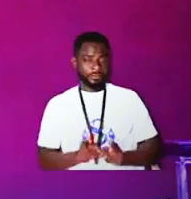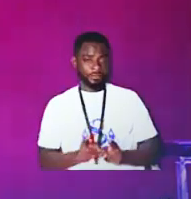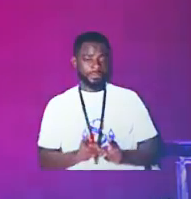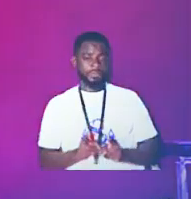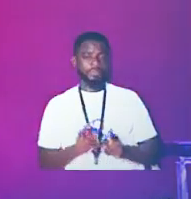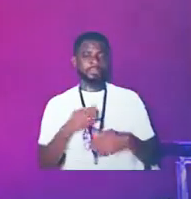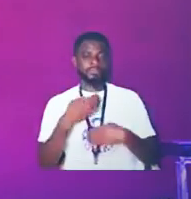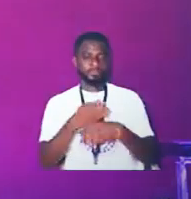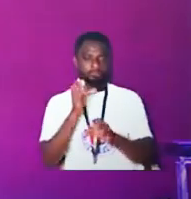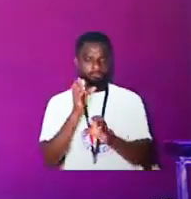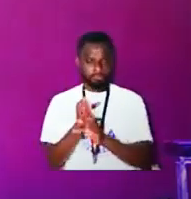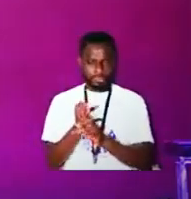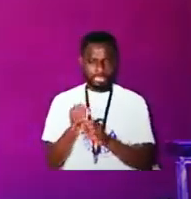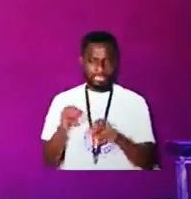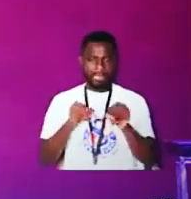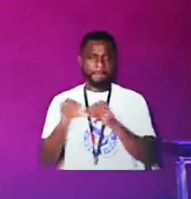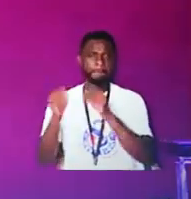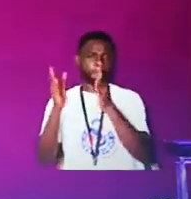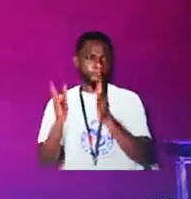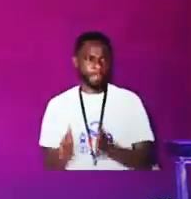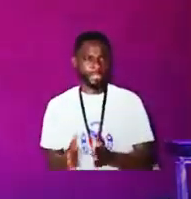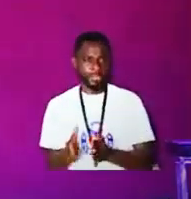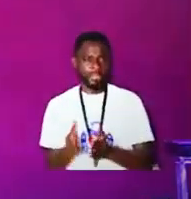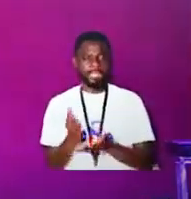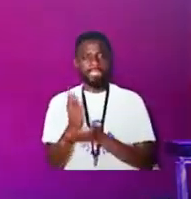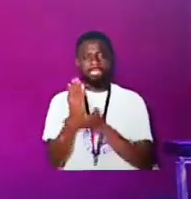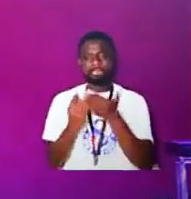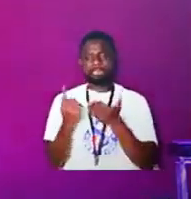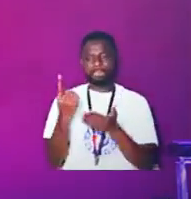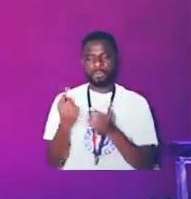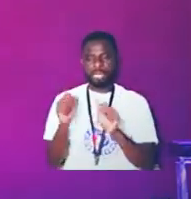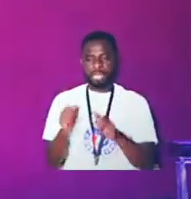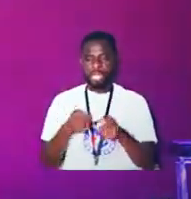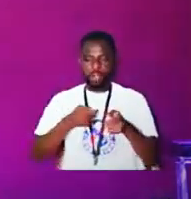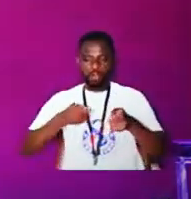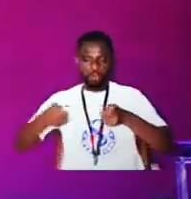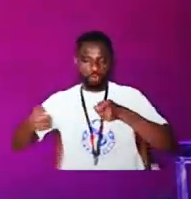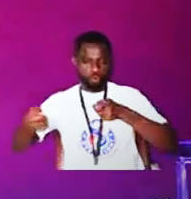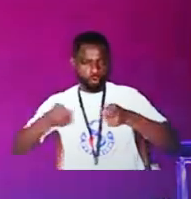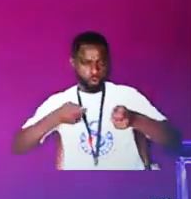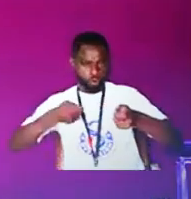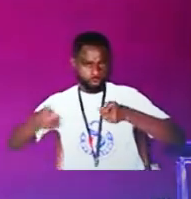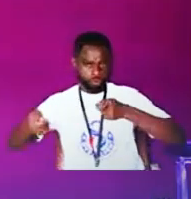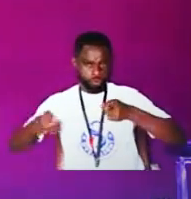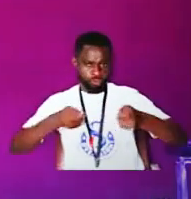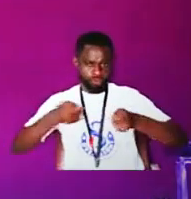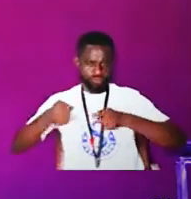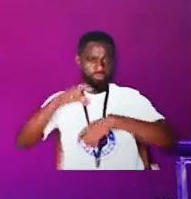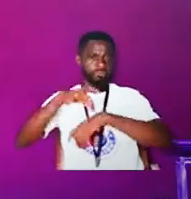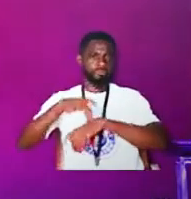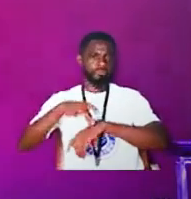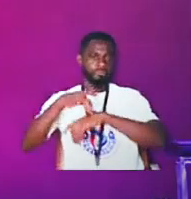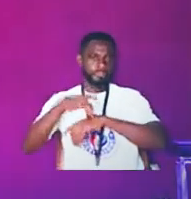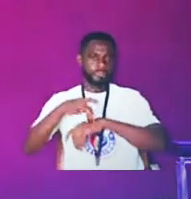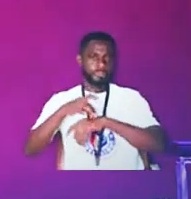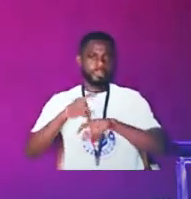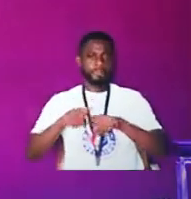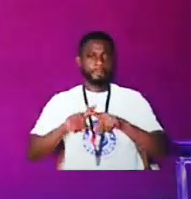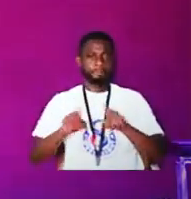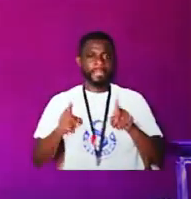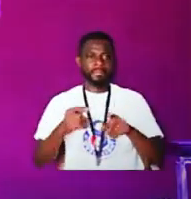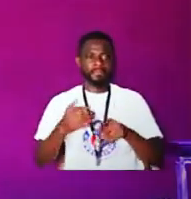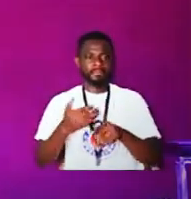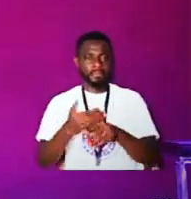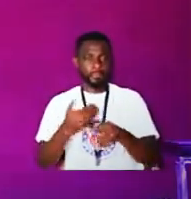as a manager. Somebody who will take charge over his earth. But before the human